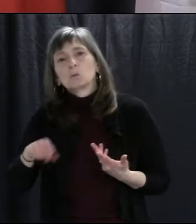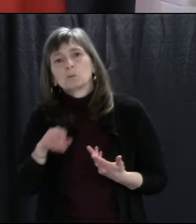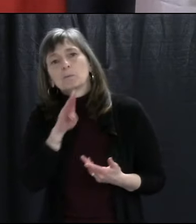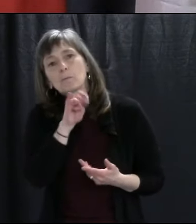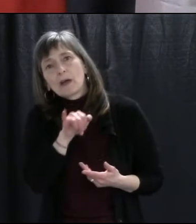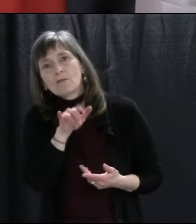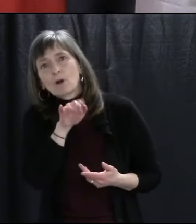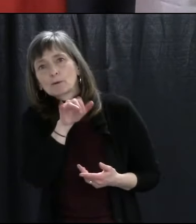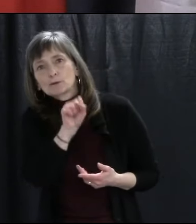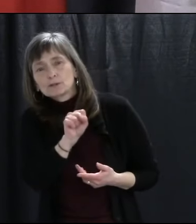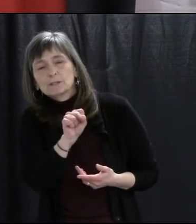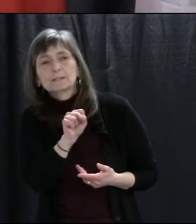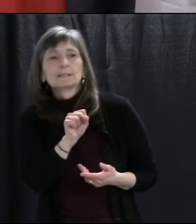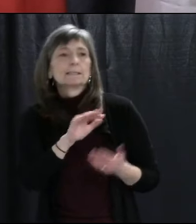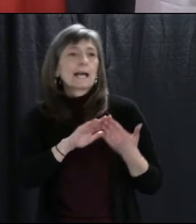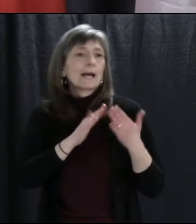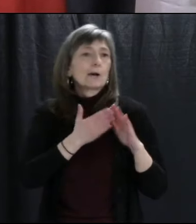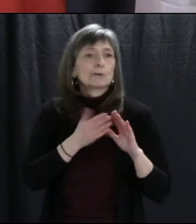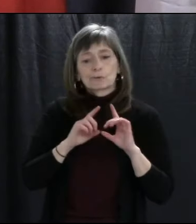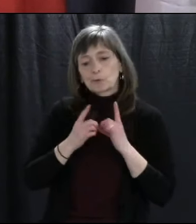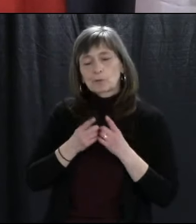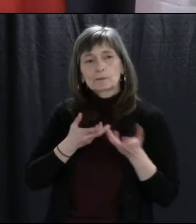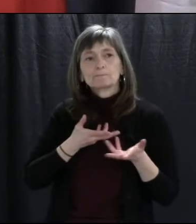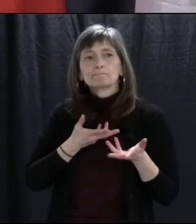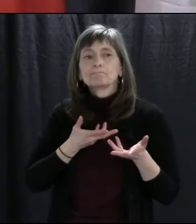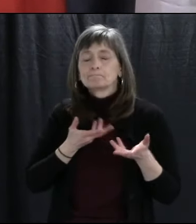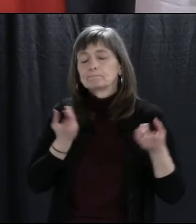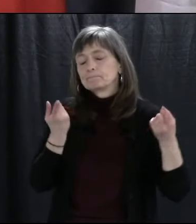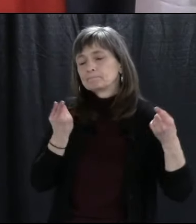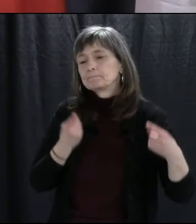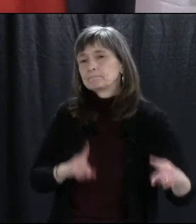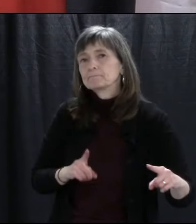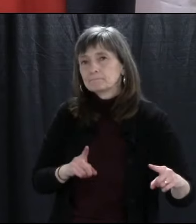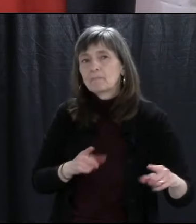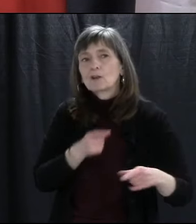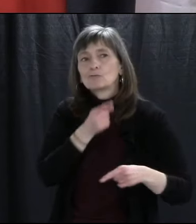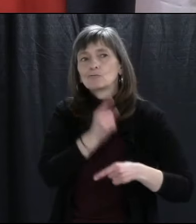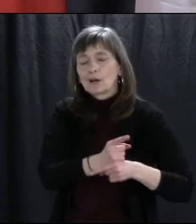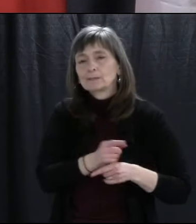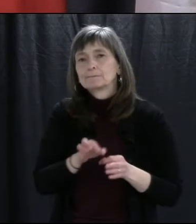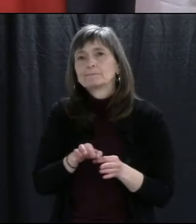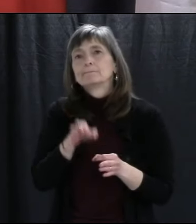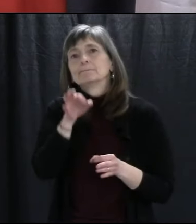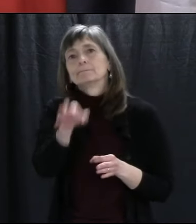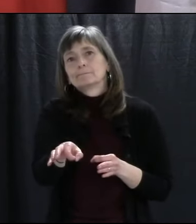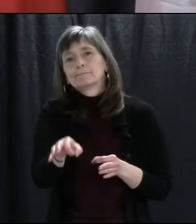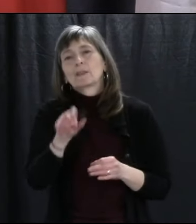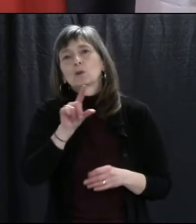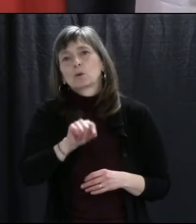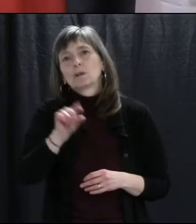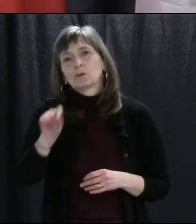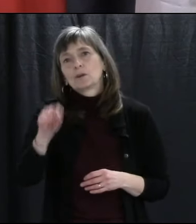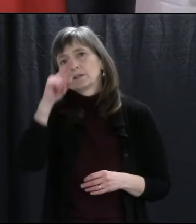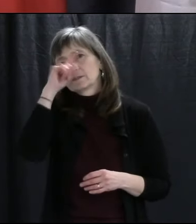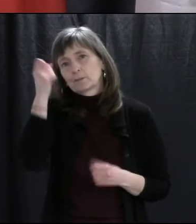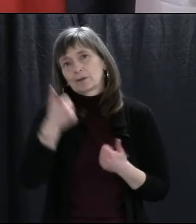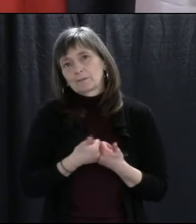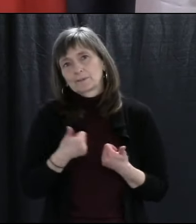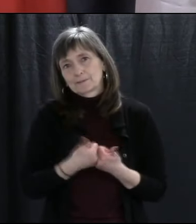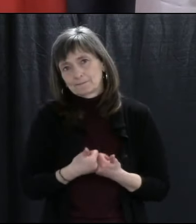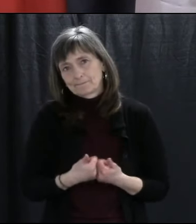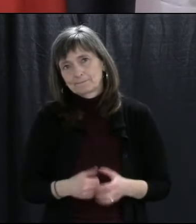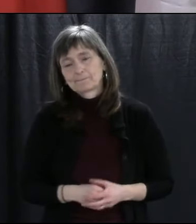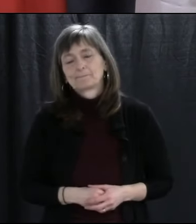of Bay Roberts, the decision has been made unanimously and with mutual agreement to postpone the 2020